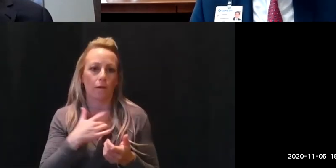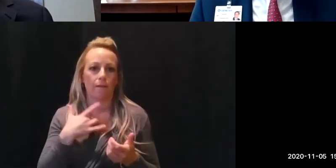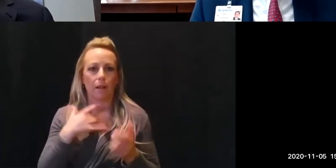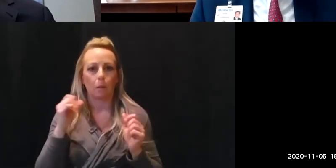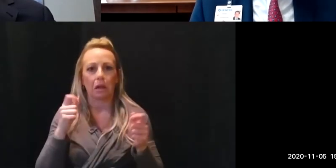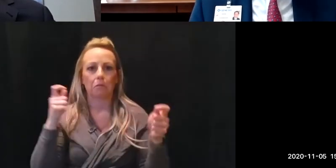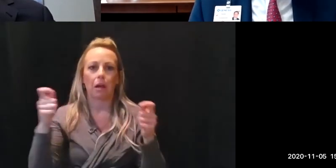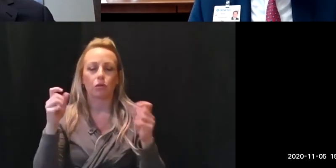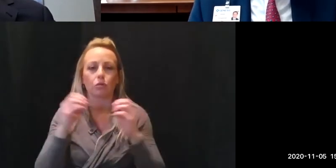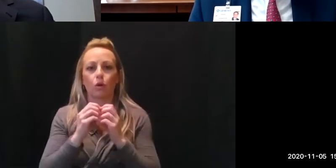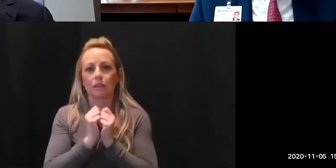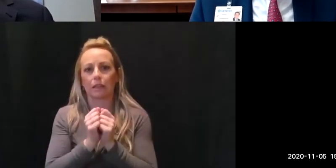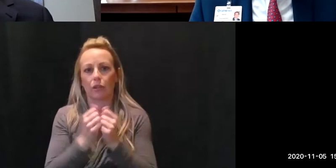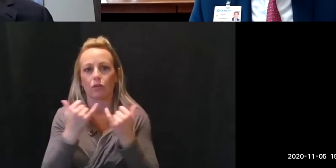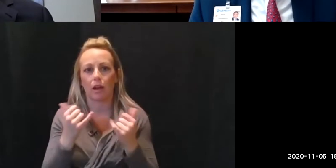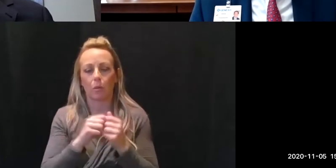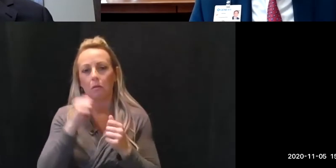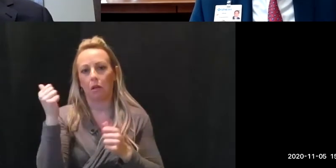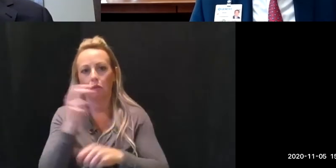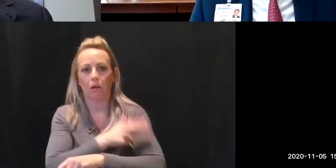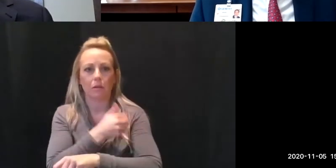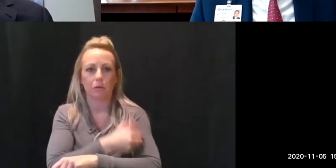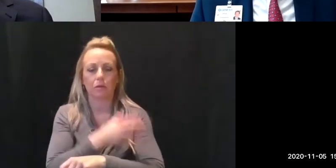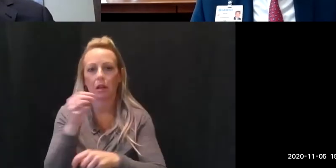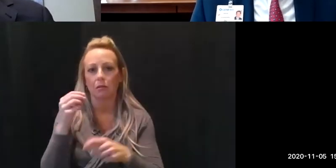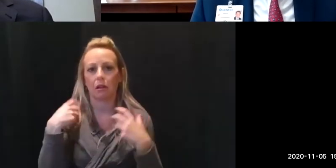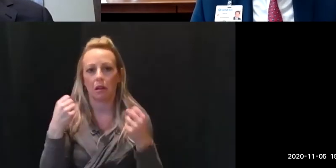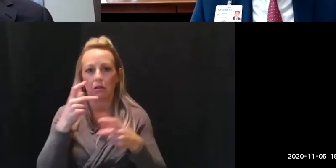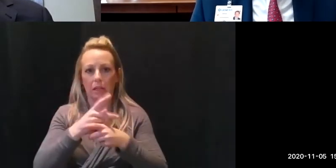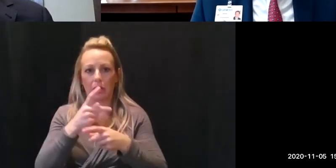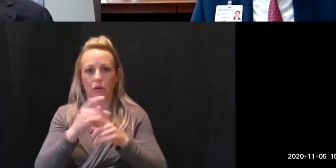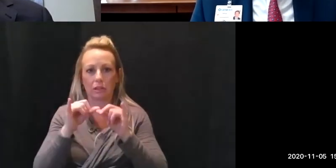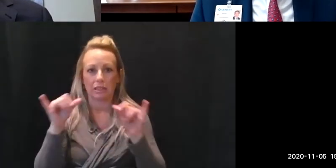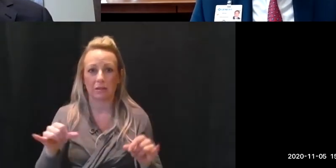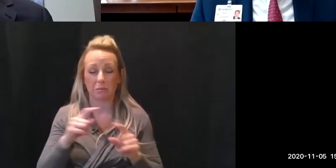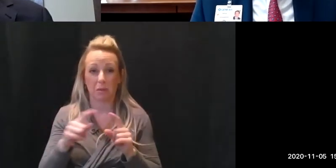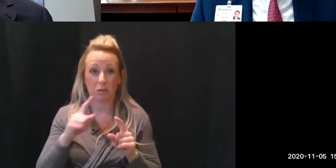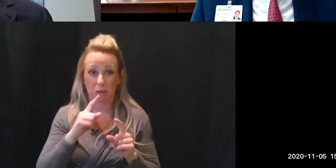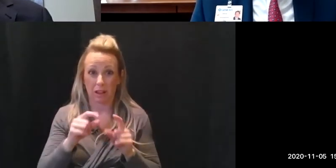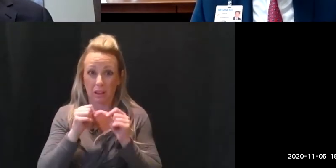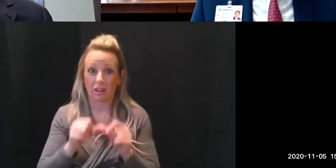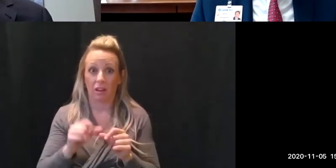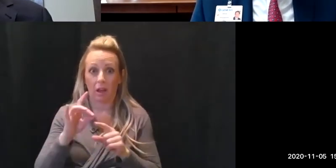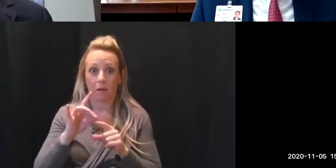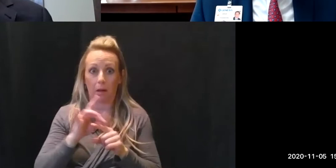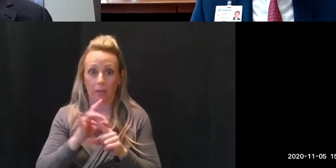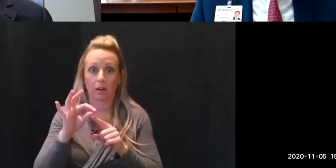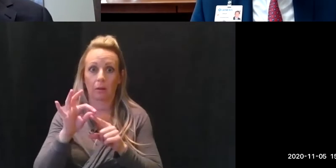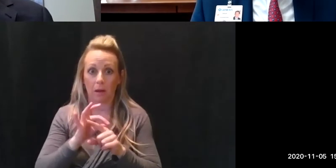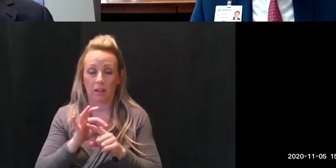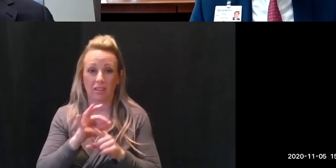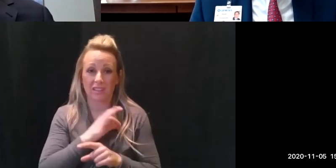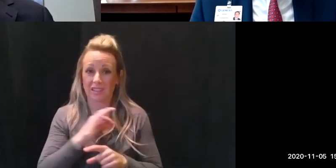together. The difficult side is this has been an 8 or 9 month journey, as Doug said. We've got staff that are